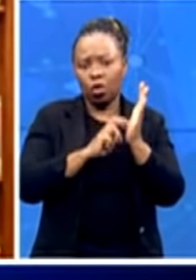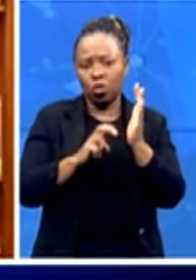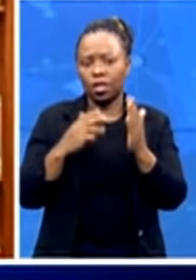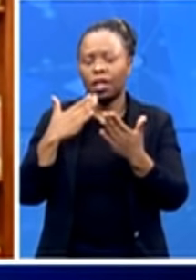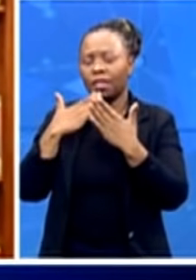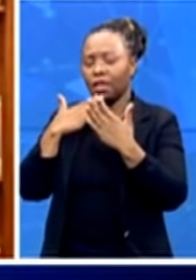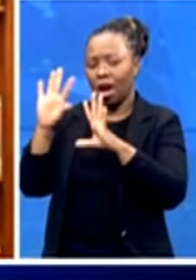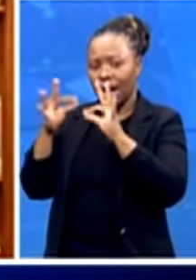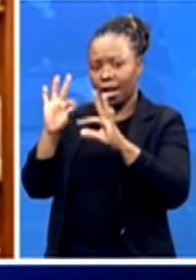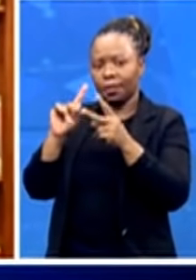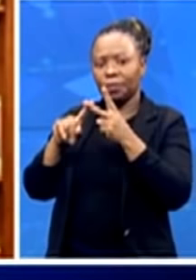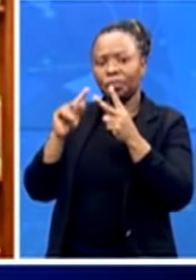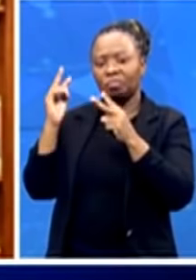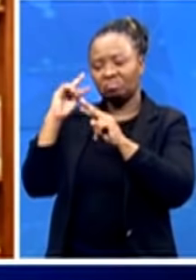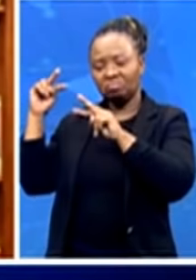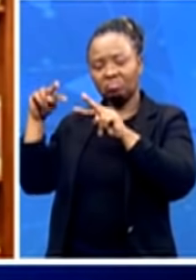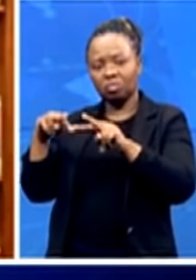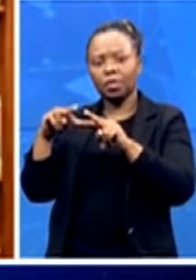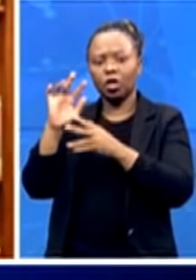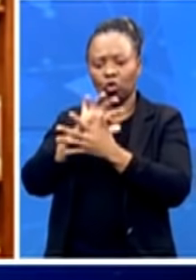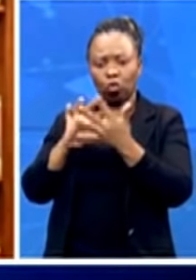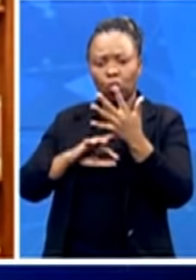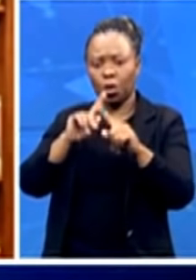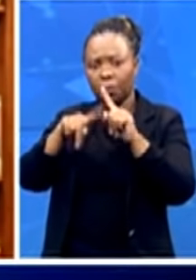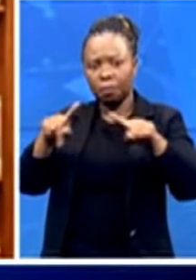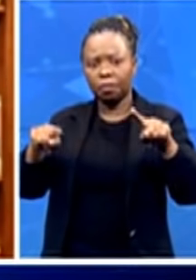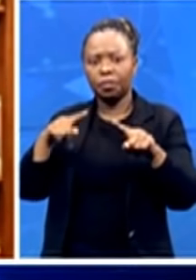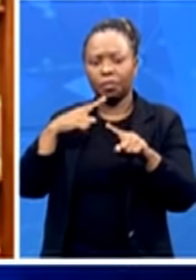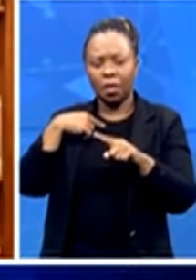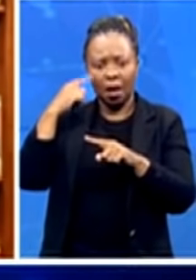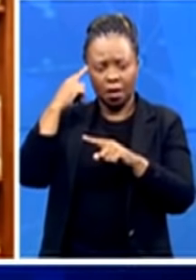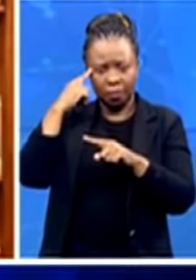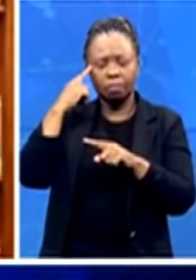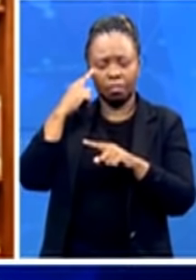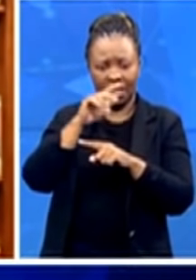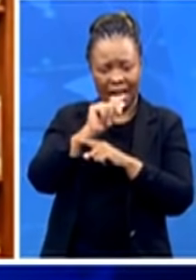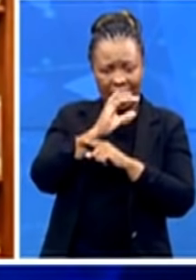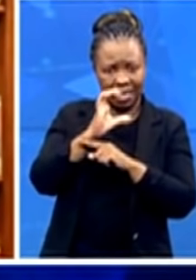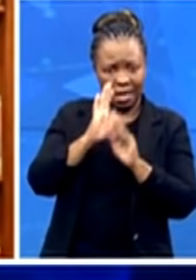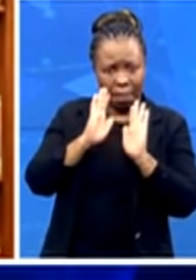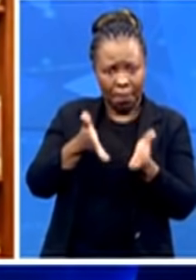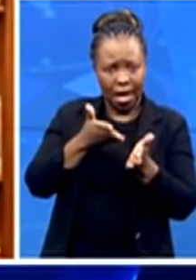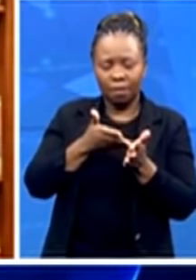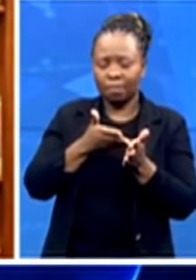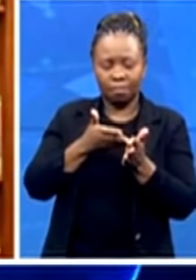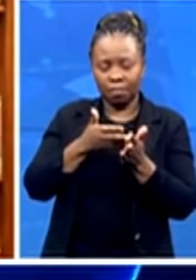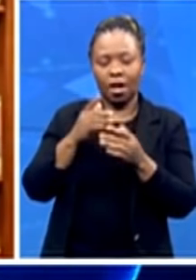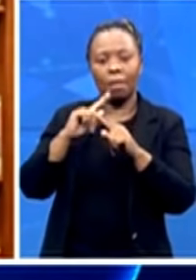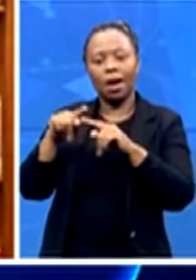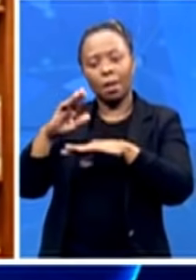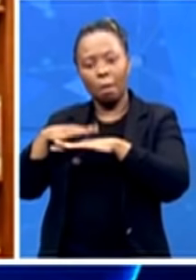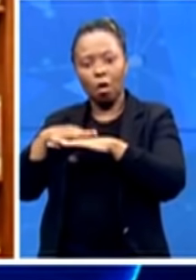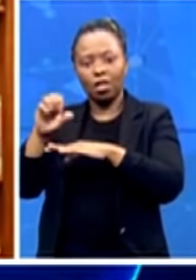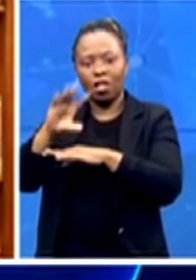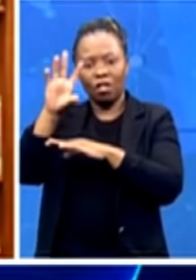suppose then that this is not only an ANC case, but it does show to the greater South African public that the courts do